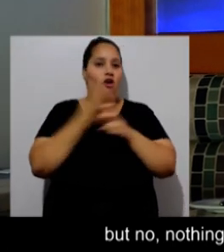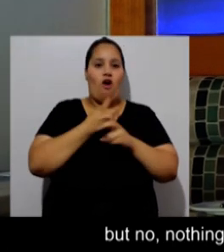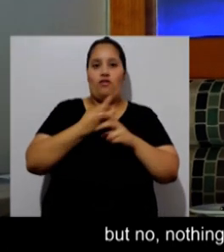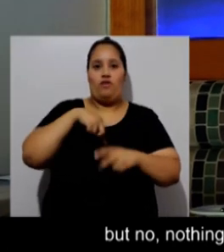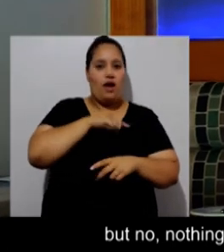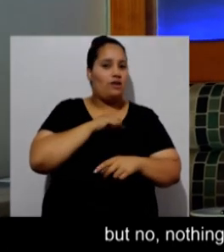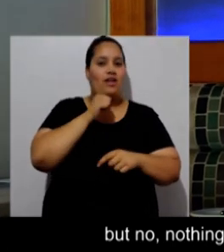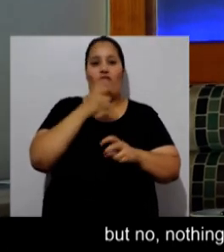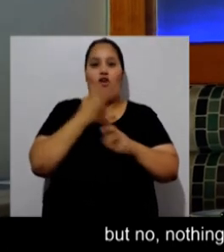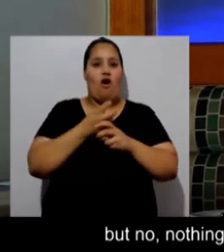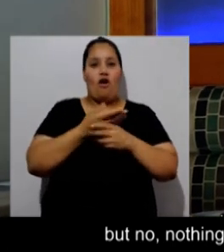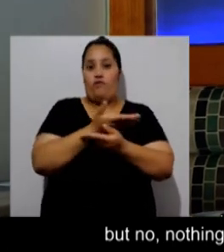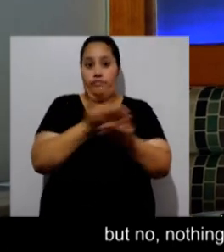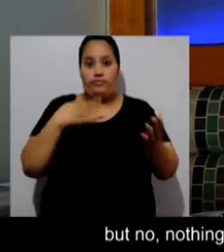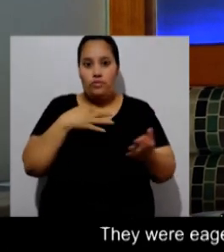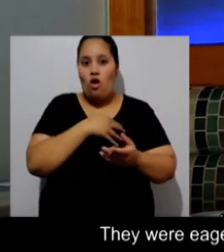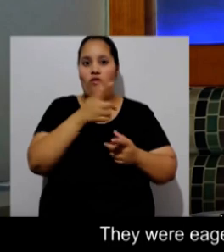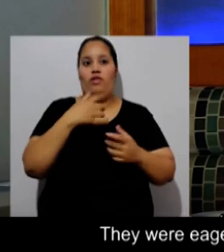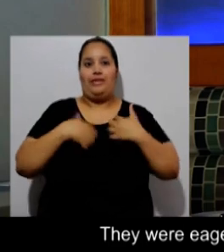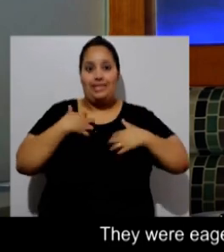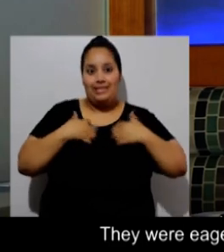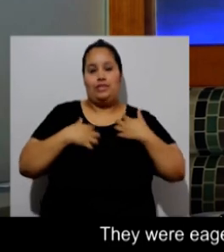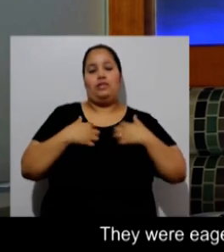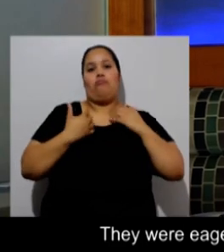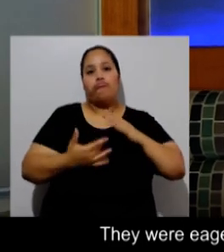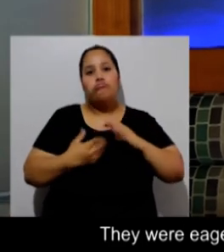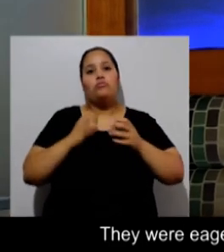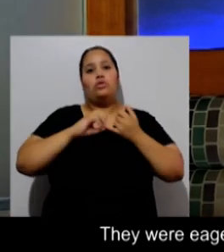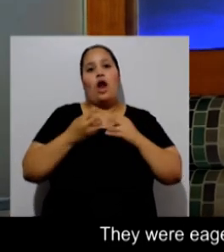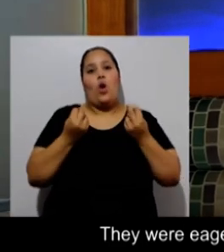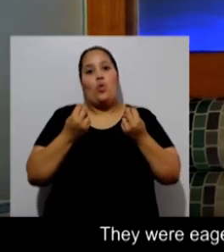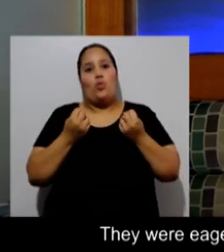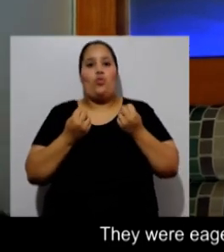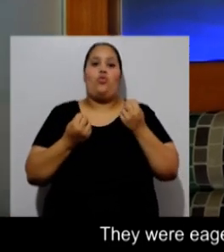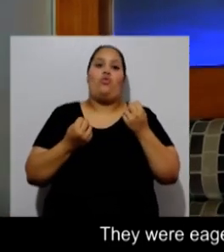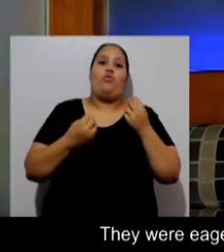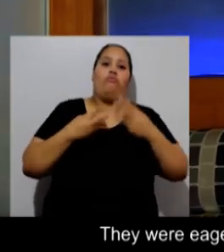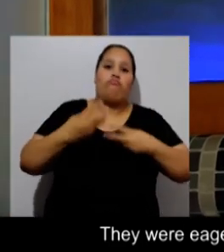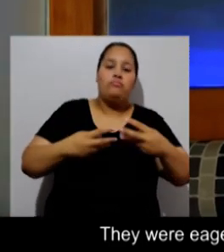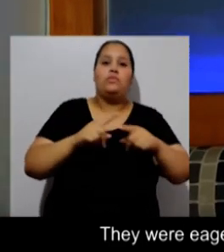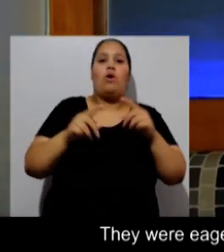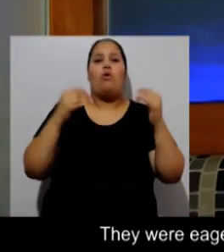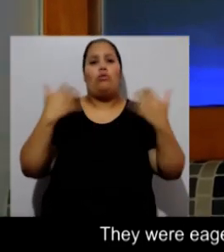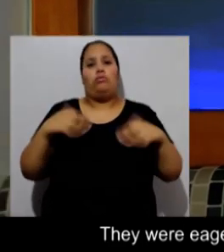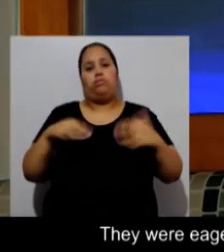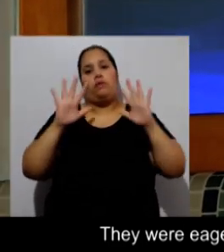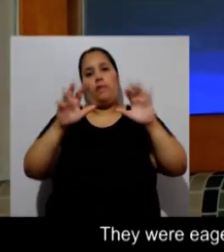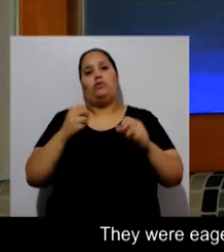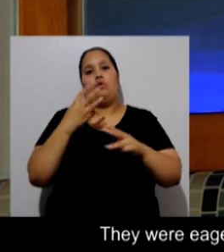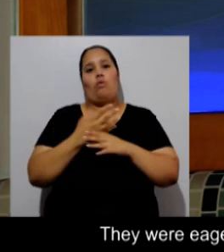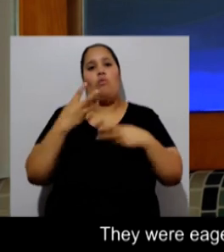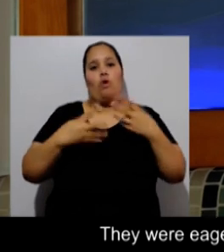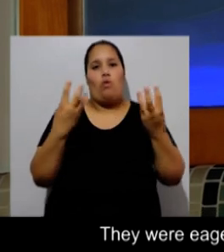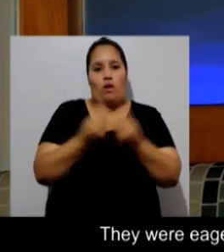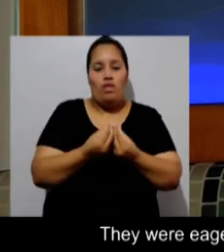hard for us. Nothing was too hard for them. They were eager, they were excited to try this new venture, and it